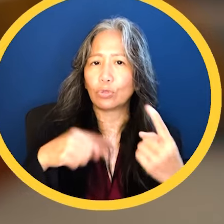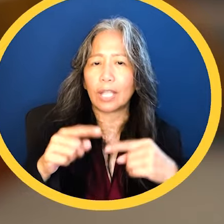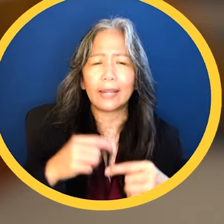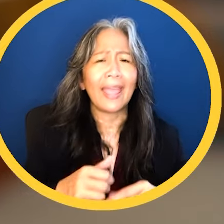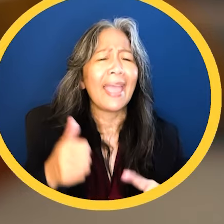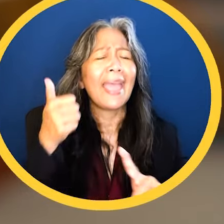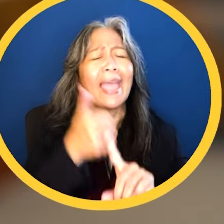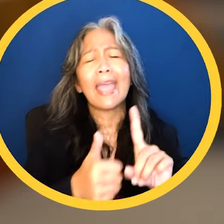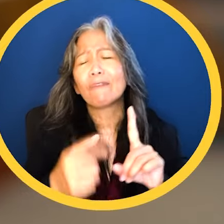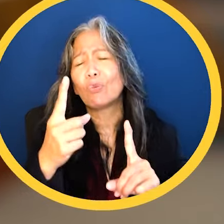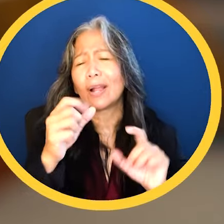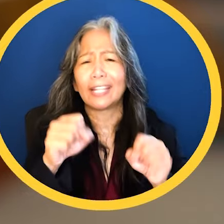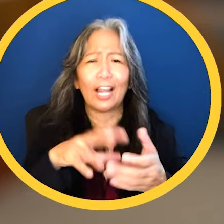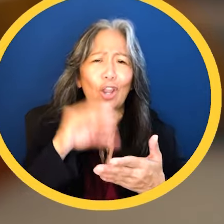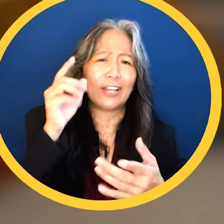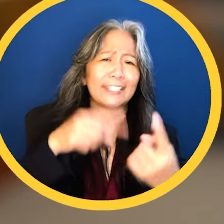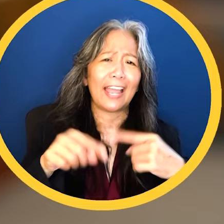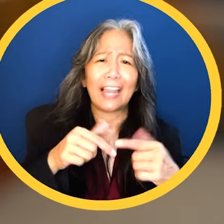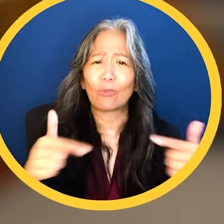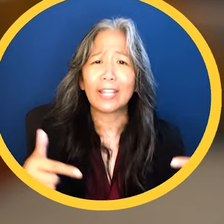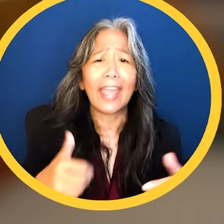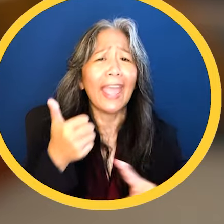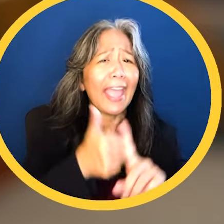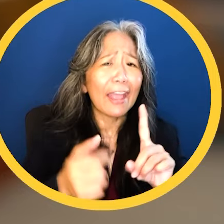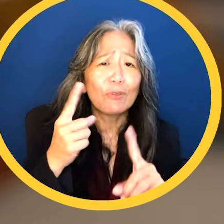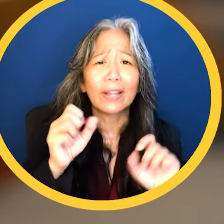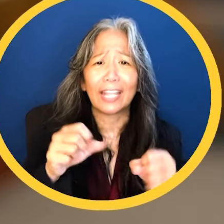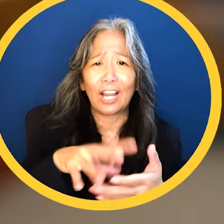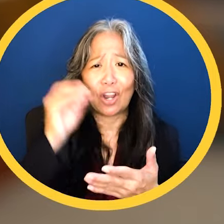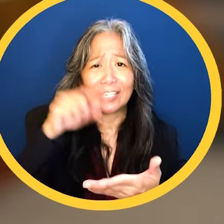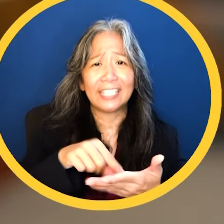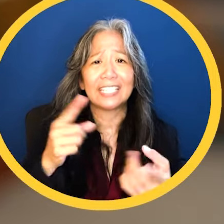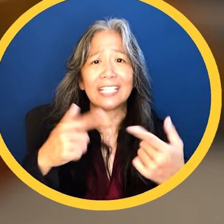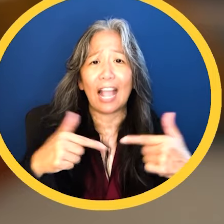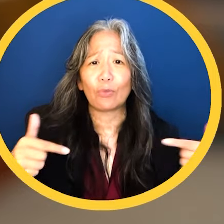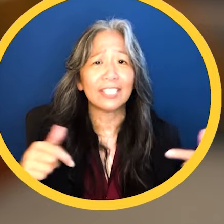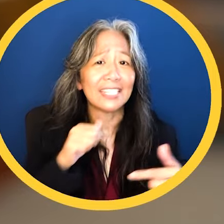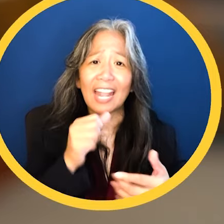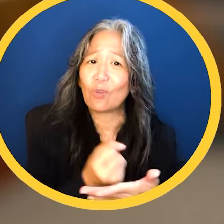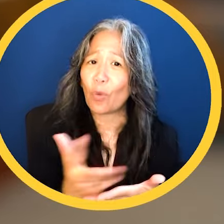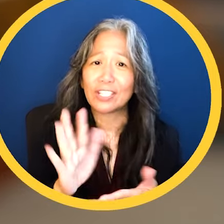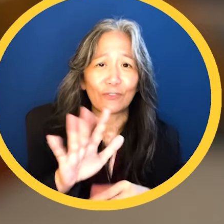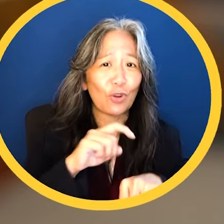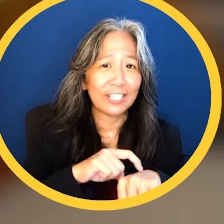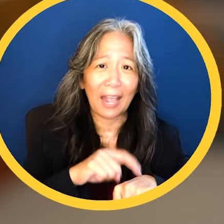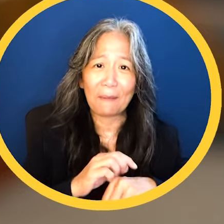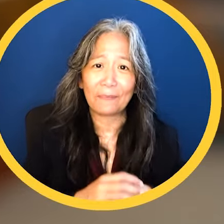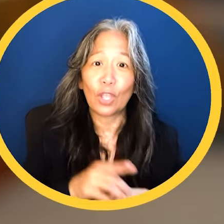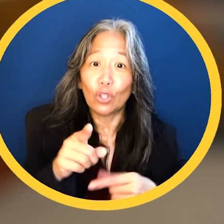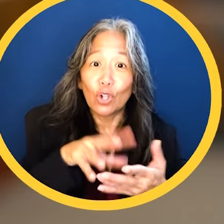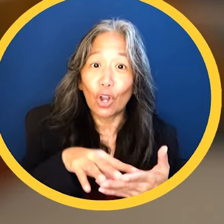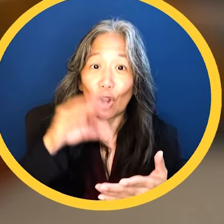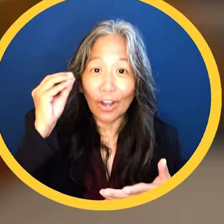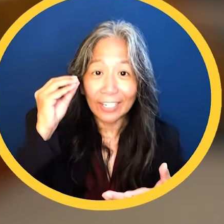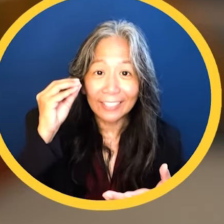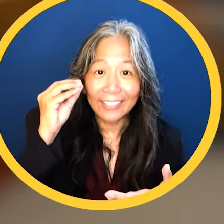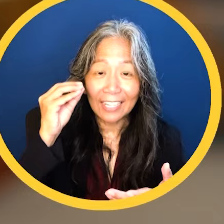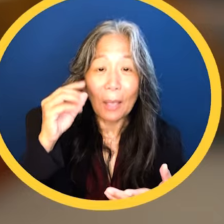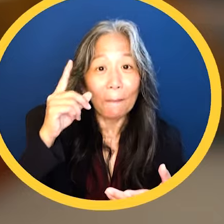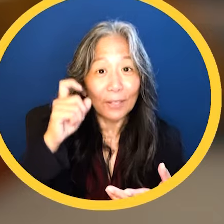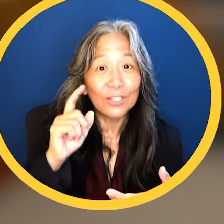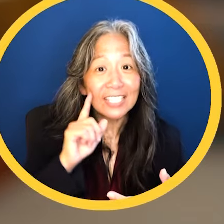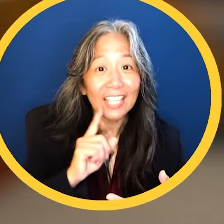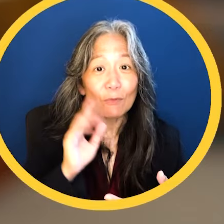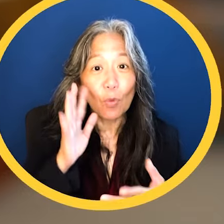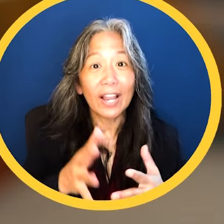sign. Everybody can learn sign language. Everybody can learn this language. And it's not a waste of your time. You're learning